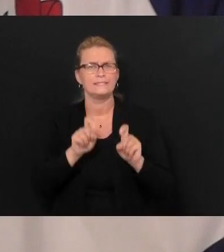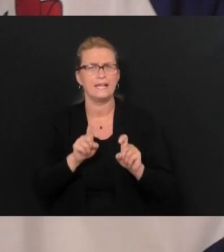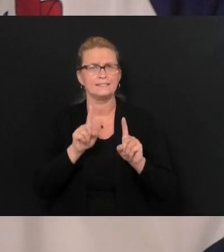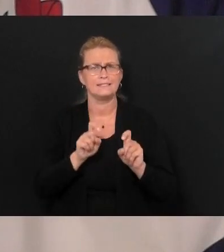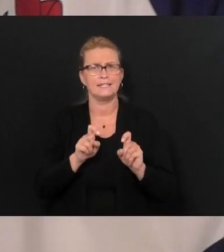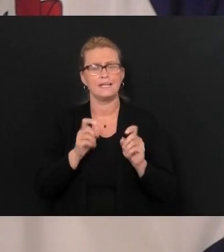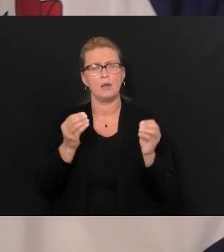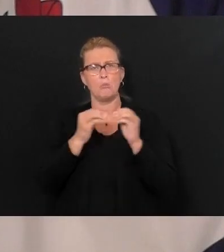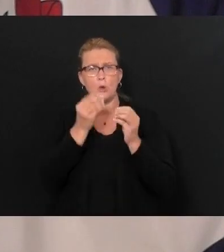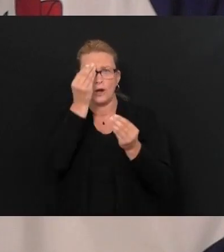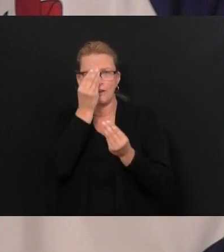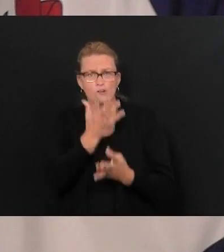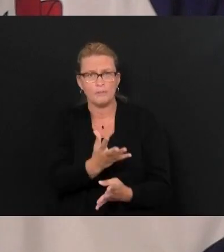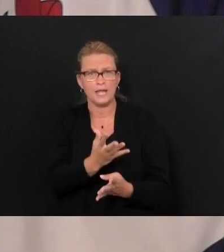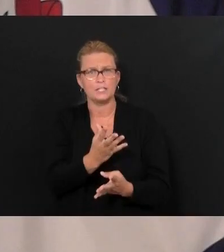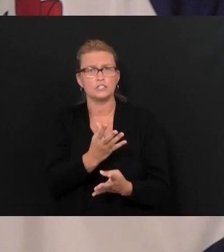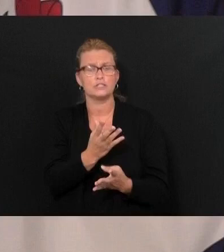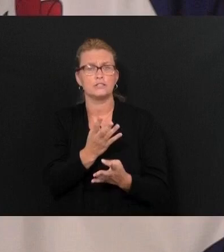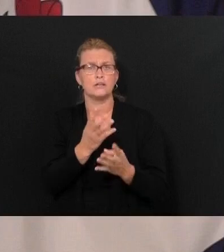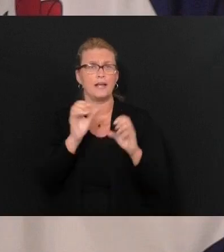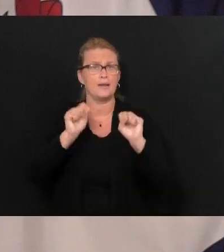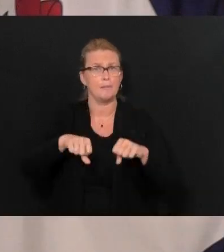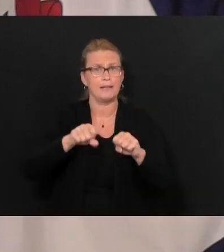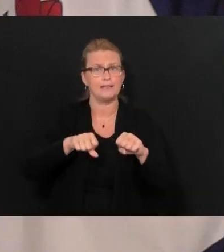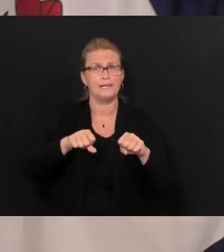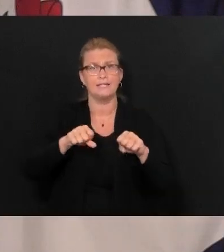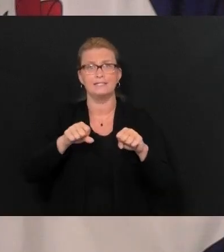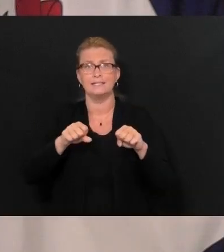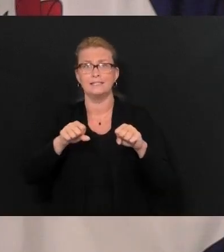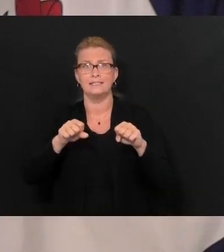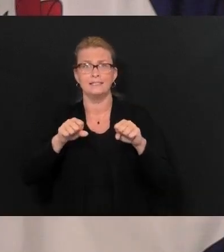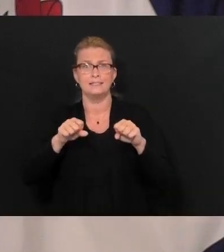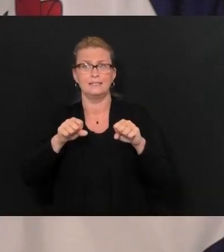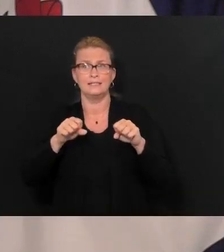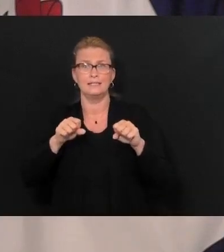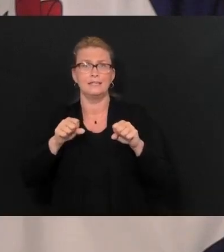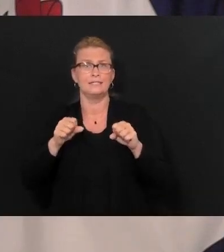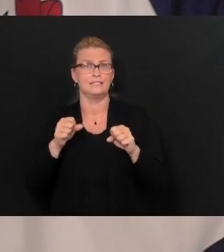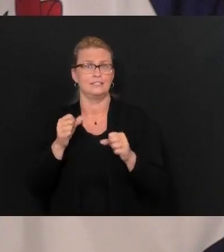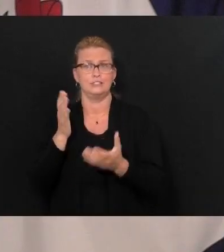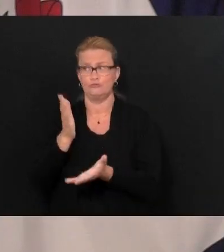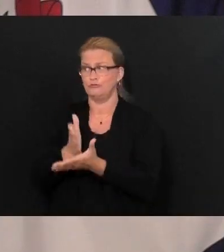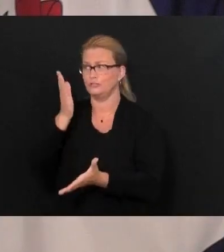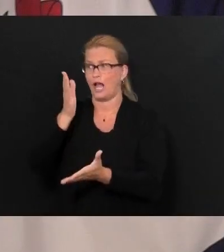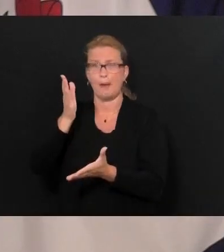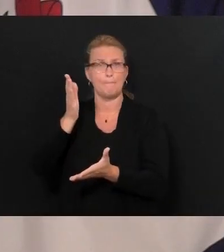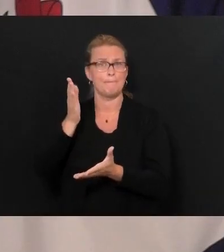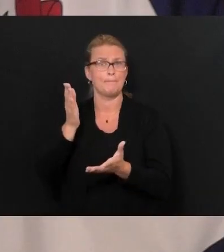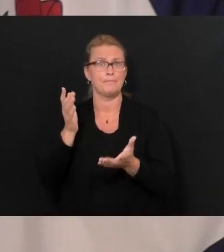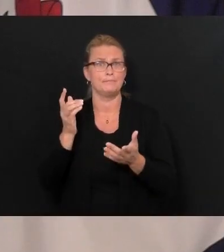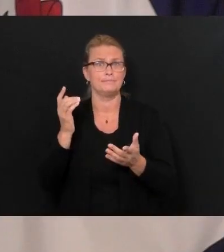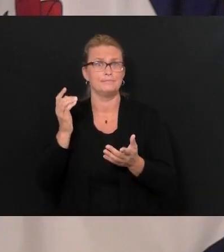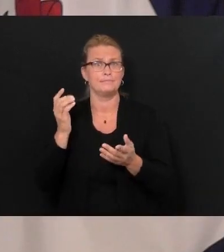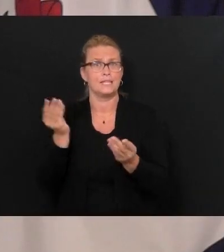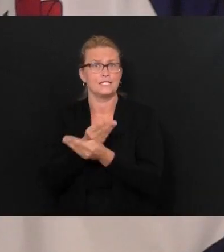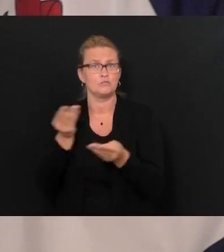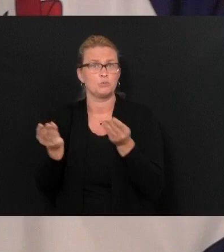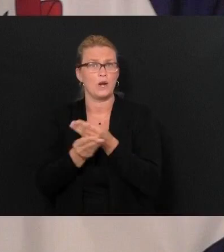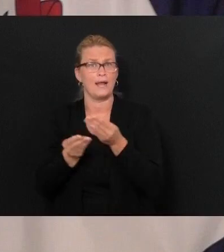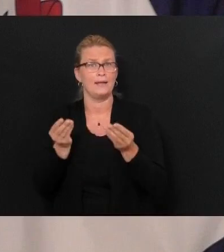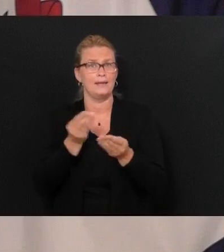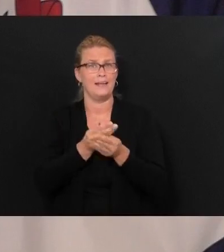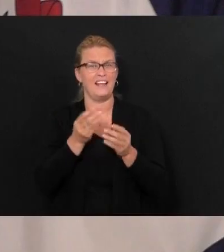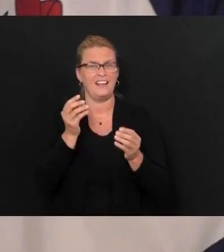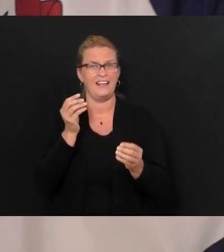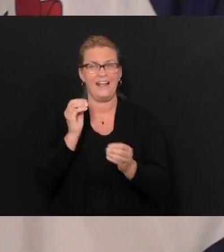more information, a lot more our ability to be able to attack and to be able to go at the roots of these problems